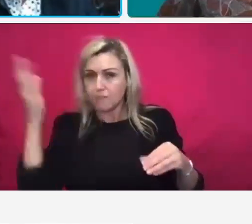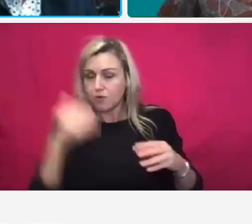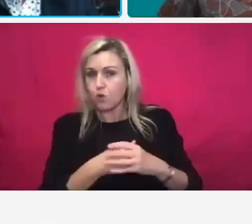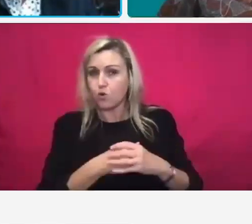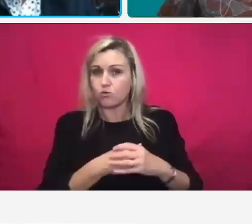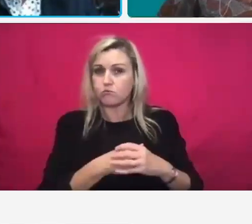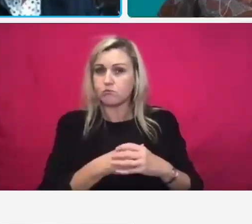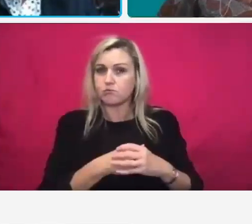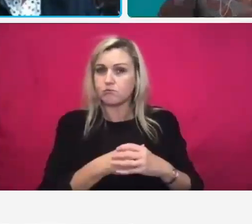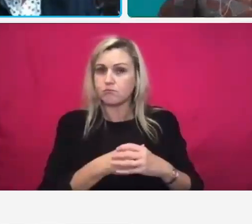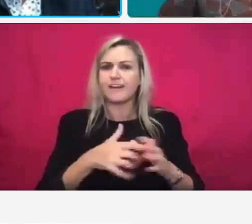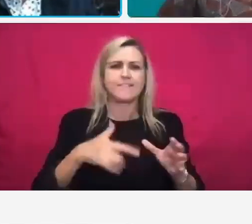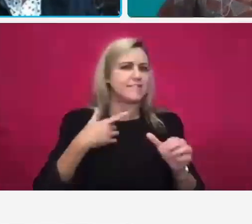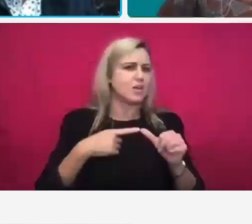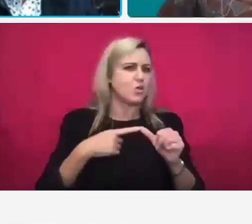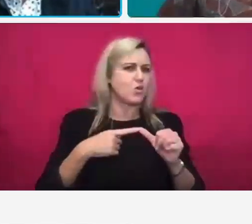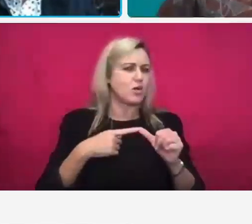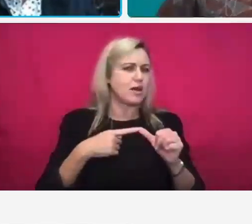to that